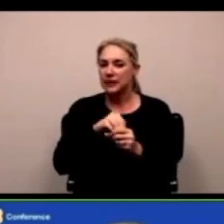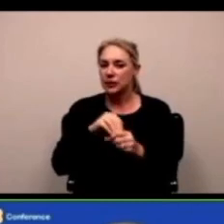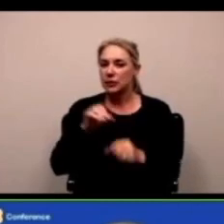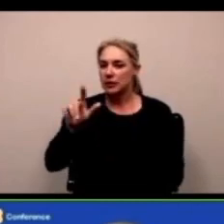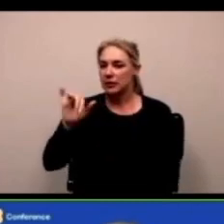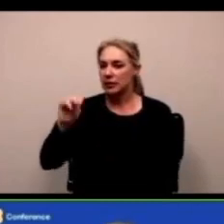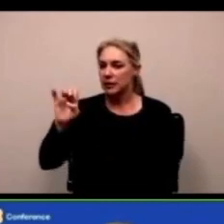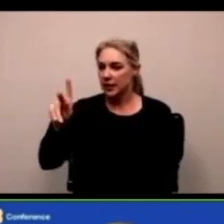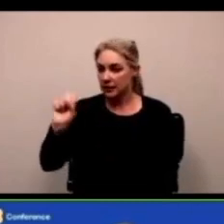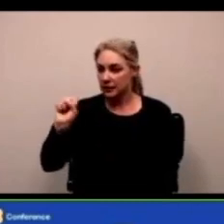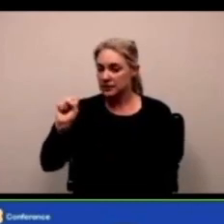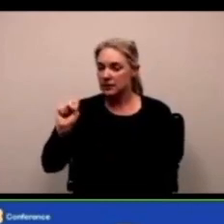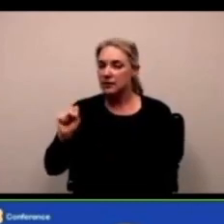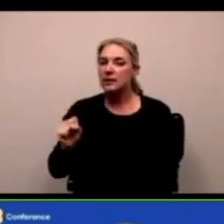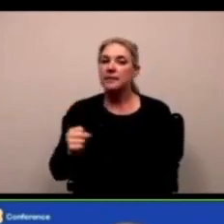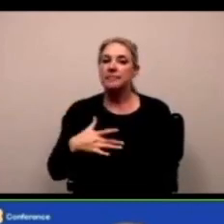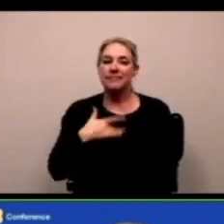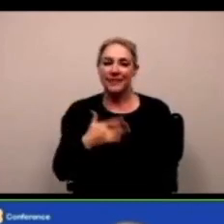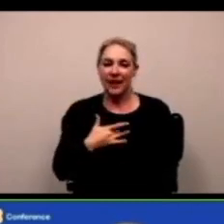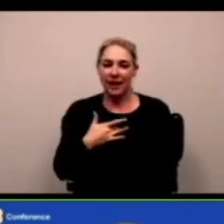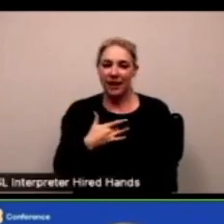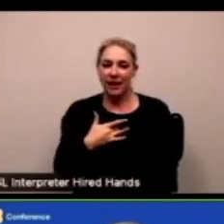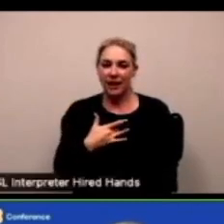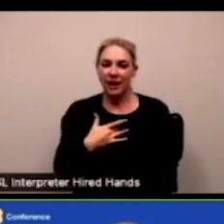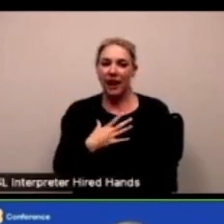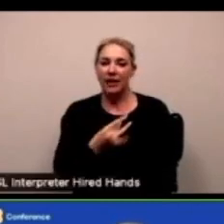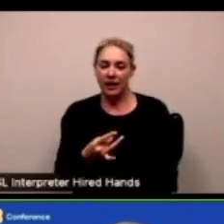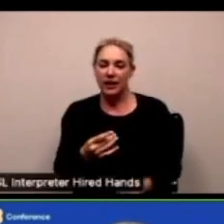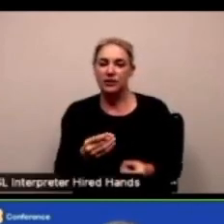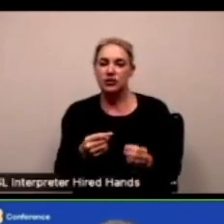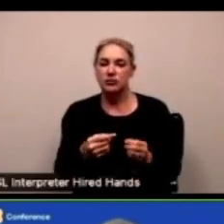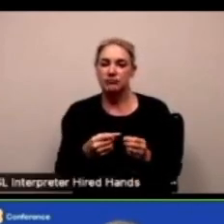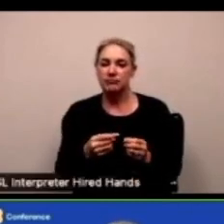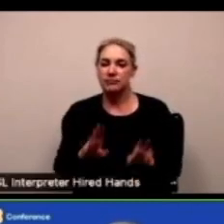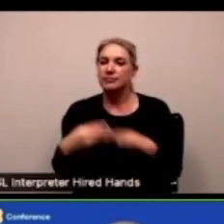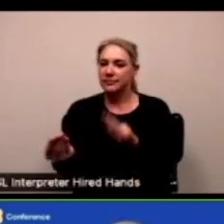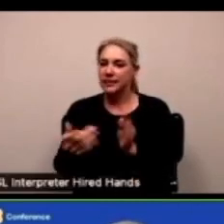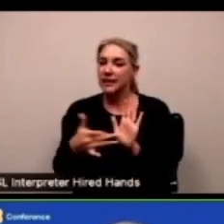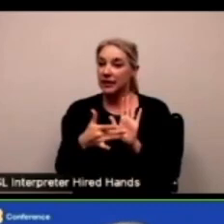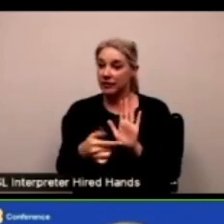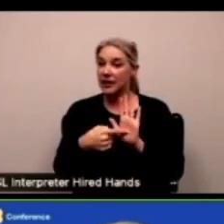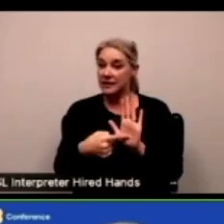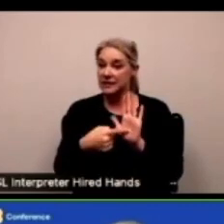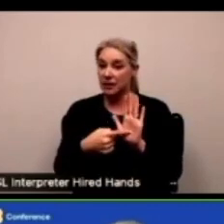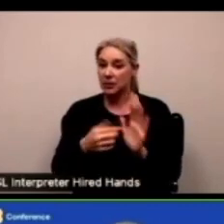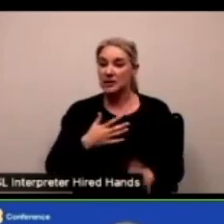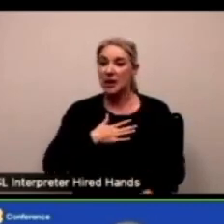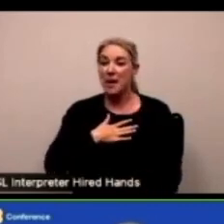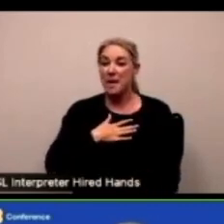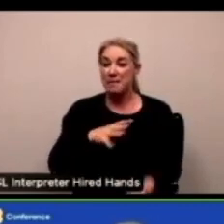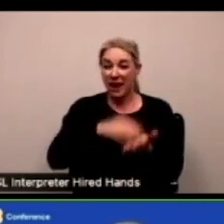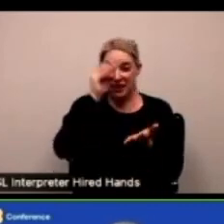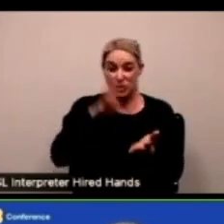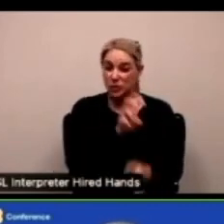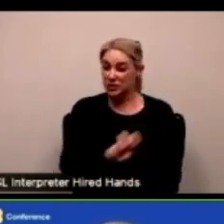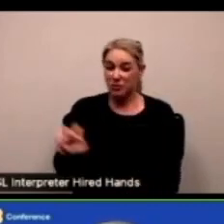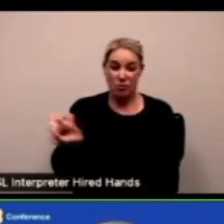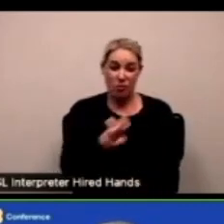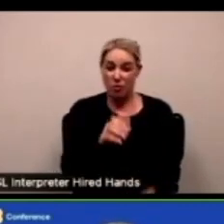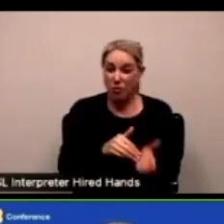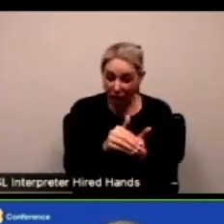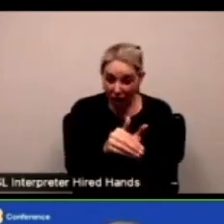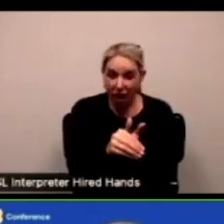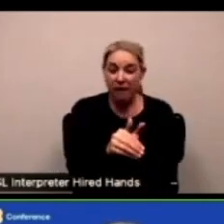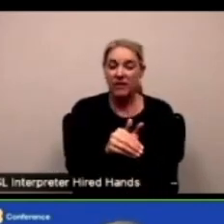in the studio so that if they decide, I have a very transient population. So some come with experience